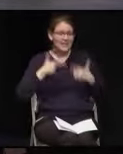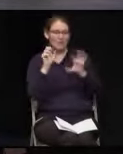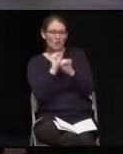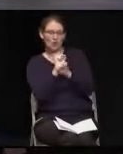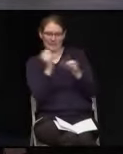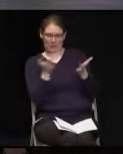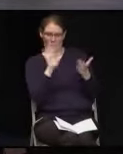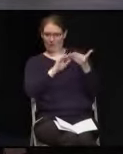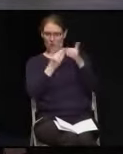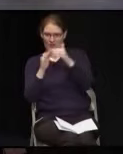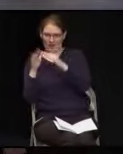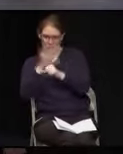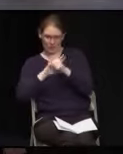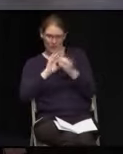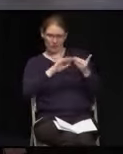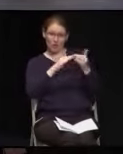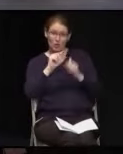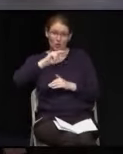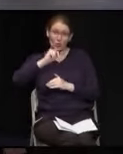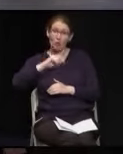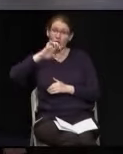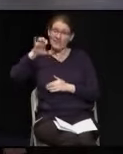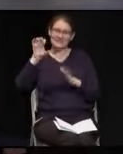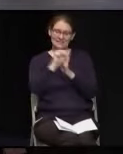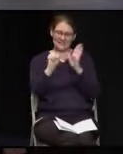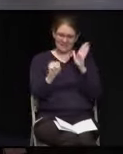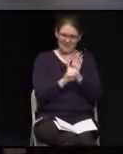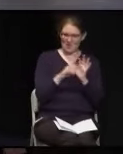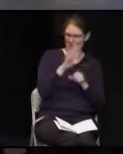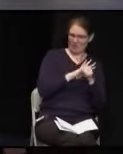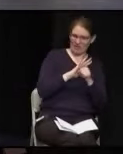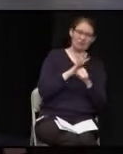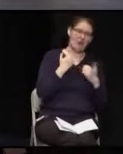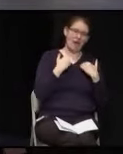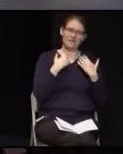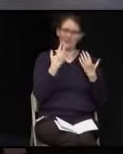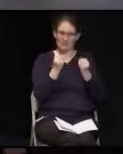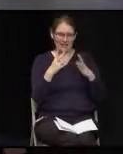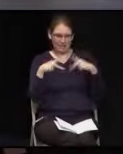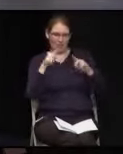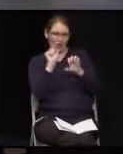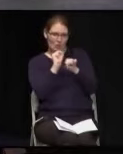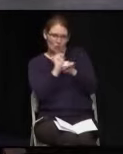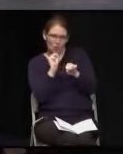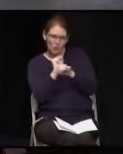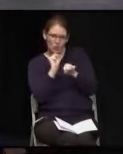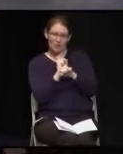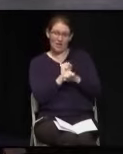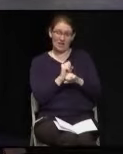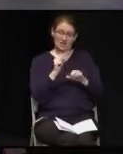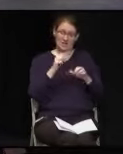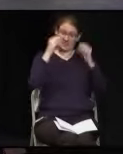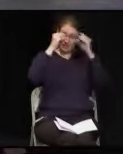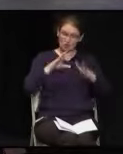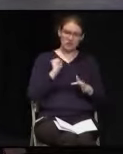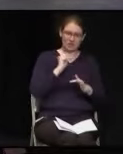community. Northeast State is a regional workforce development engine, and our faculty and staff are charged with developing